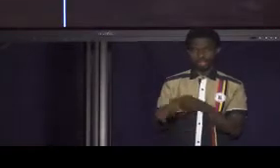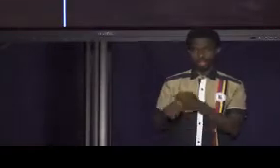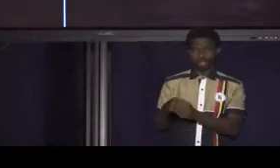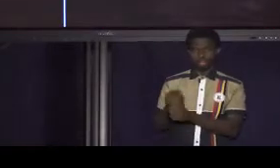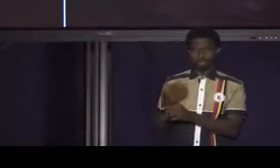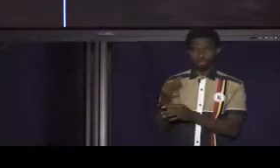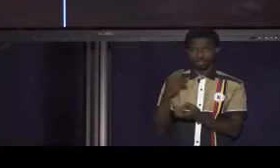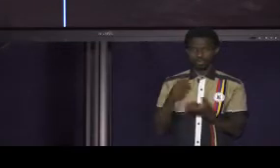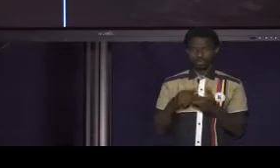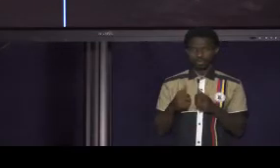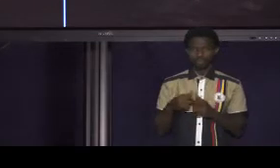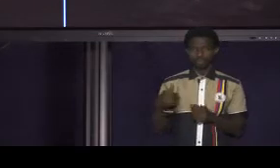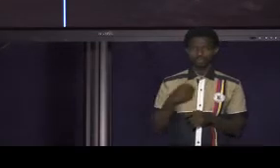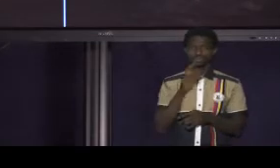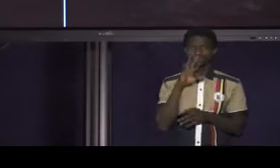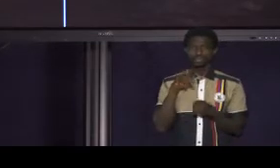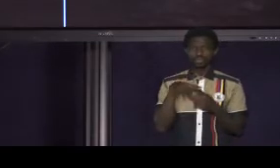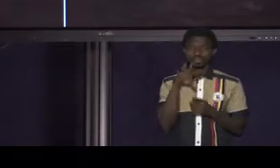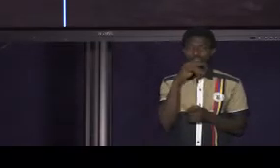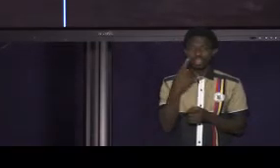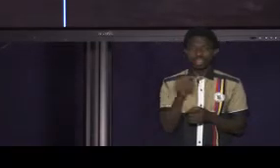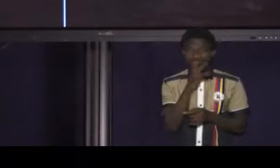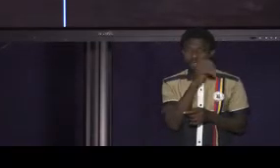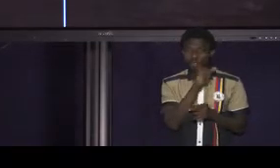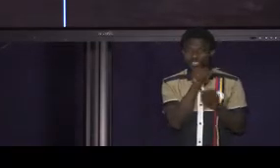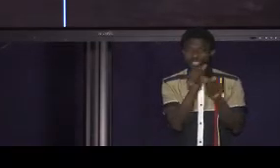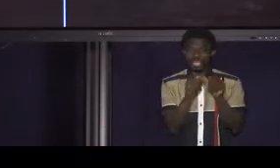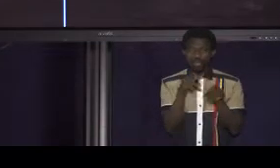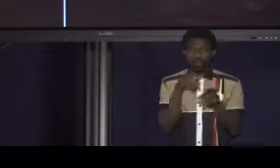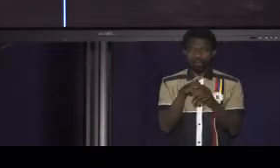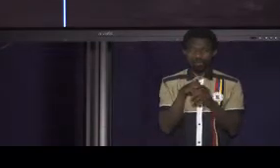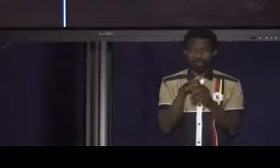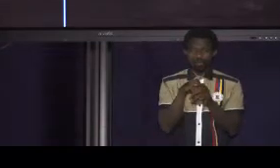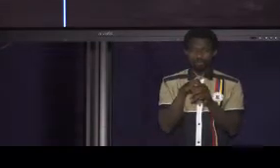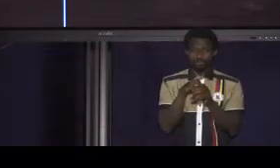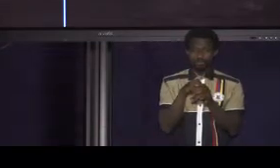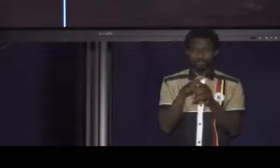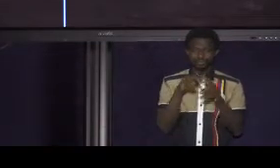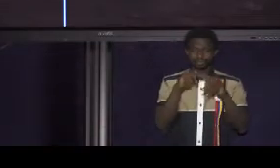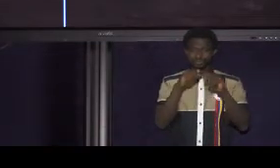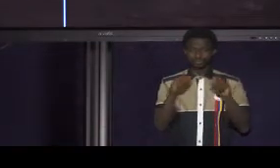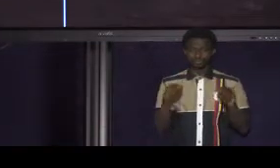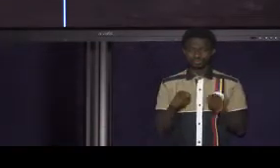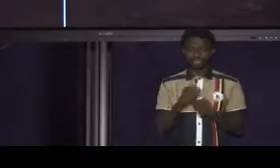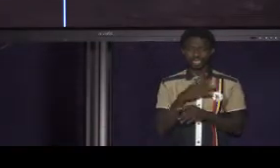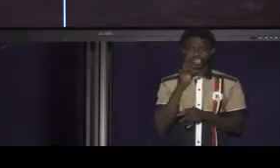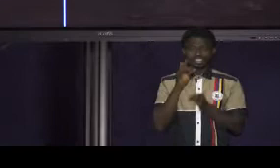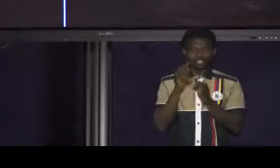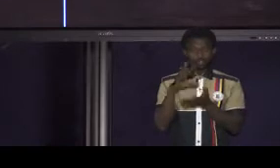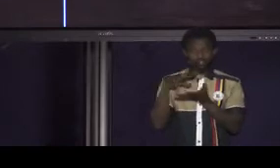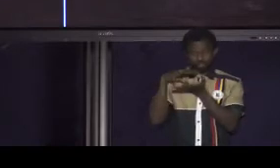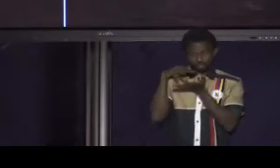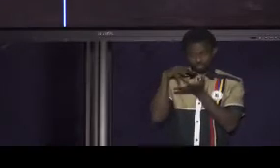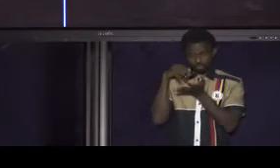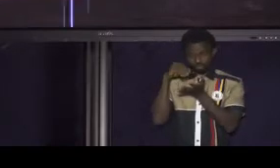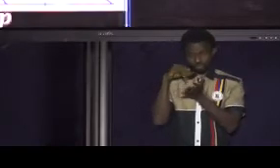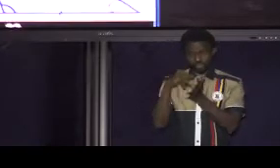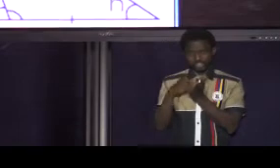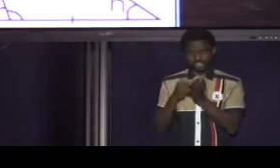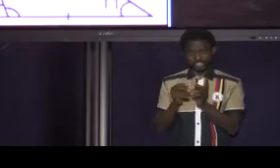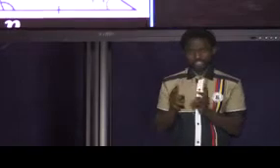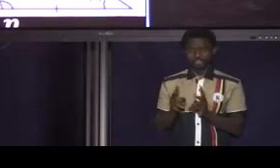the problem. We are to find the missing angles inside the triangle. And if you study this diagram